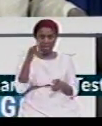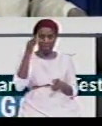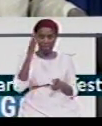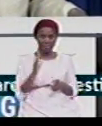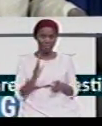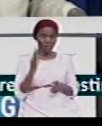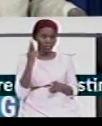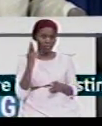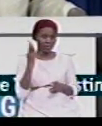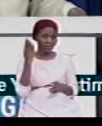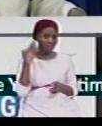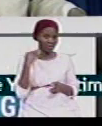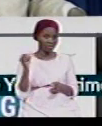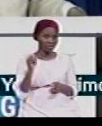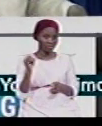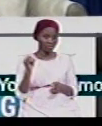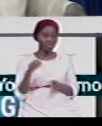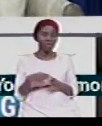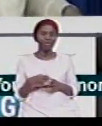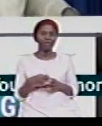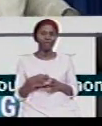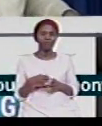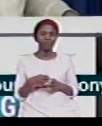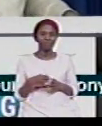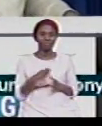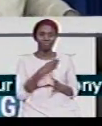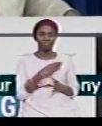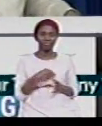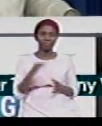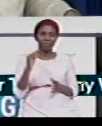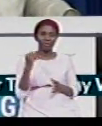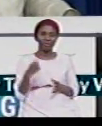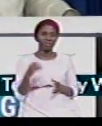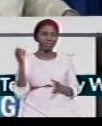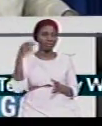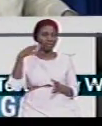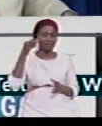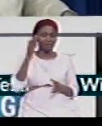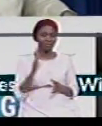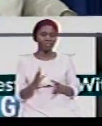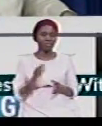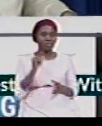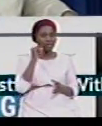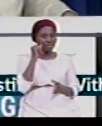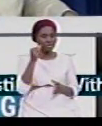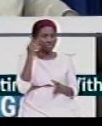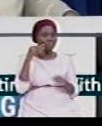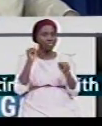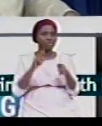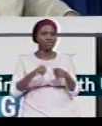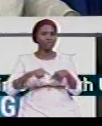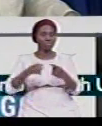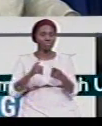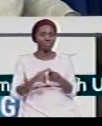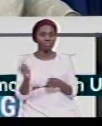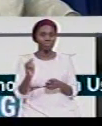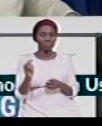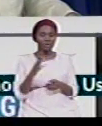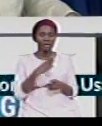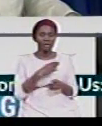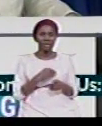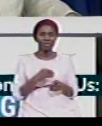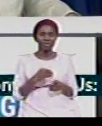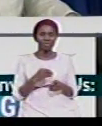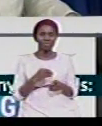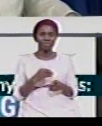Saturday, she was touched. And by the grace of God, she went to toilet. And the blood came out, and now she